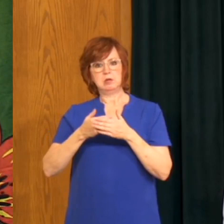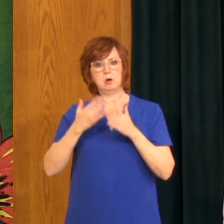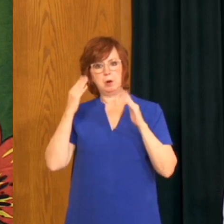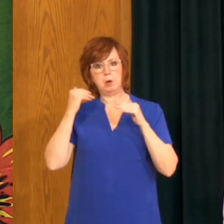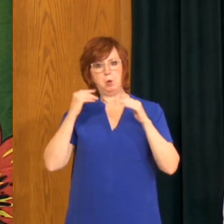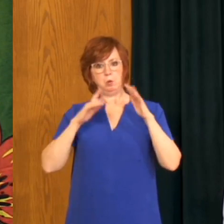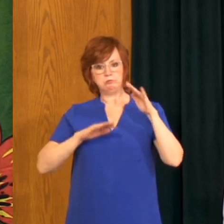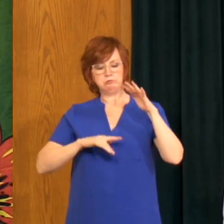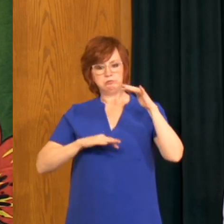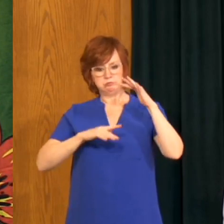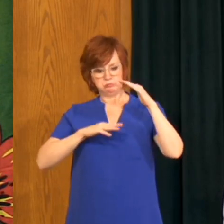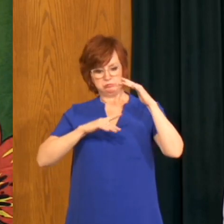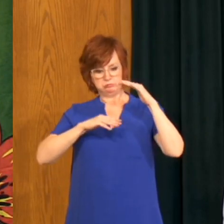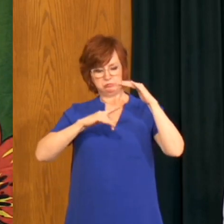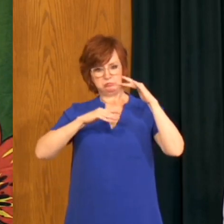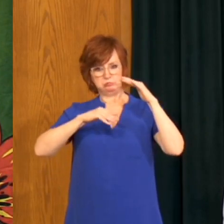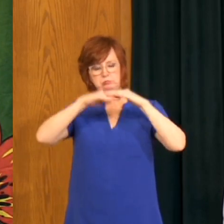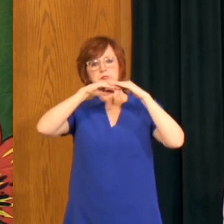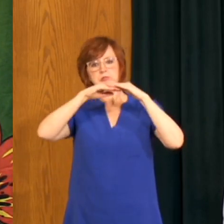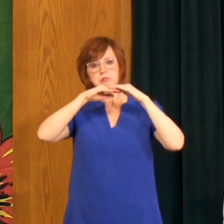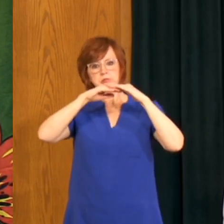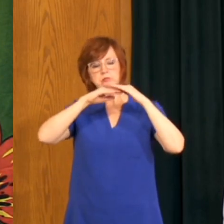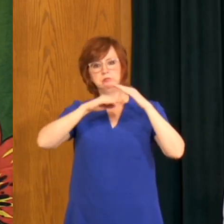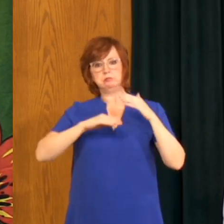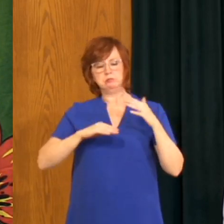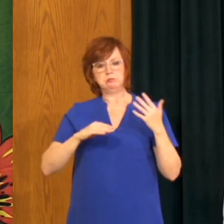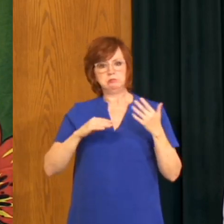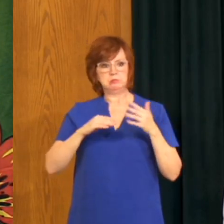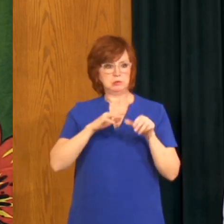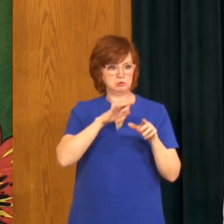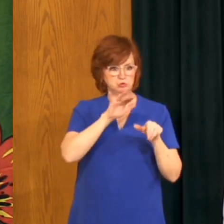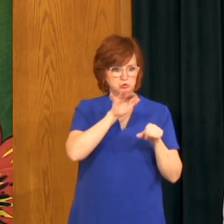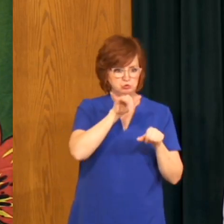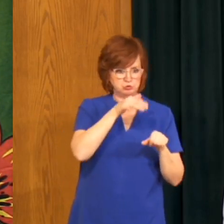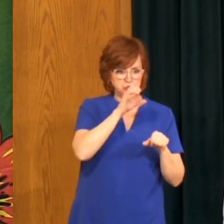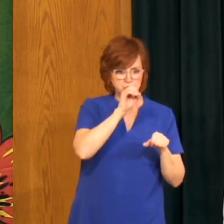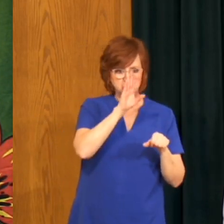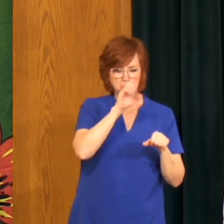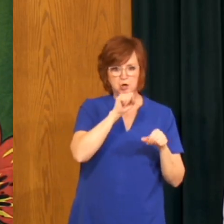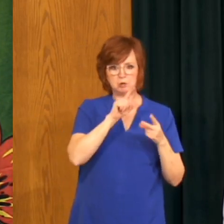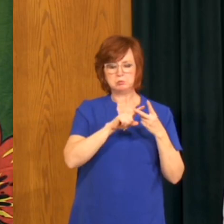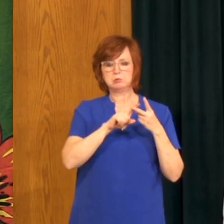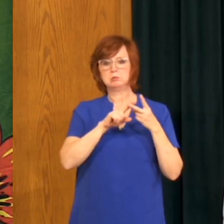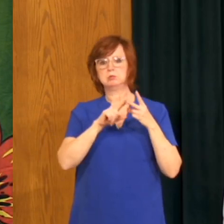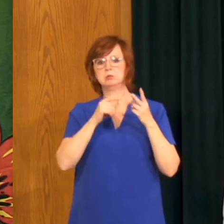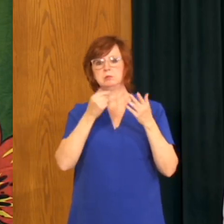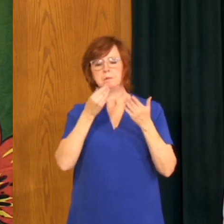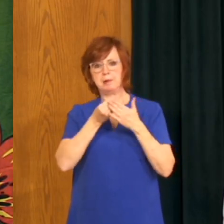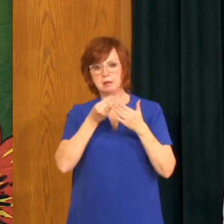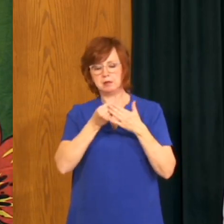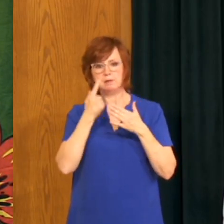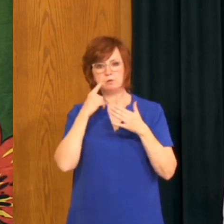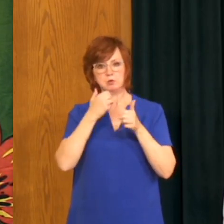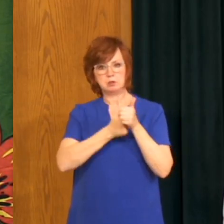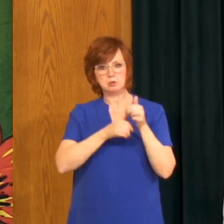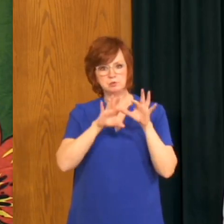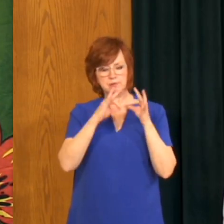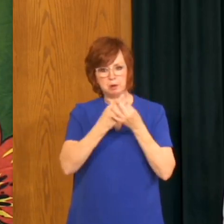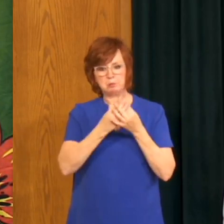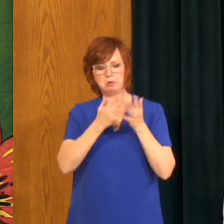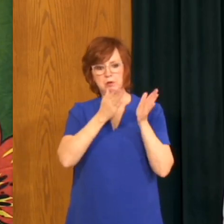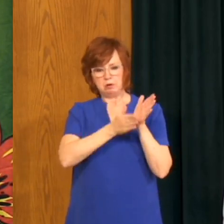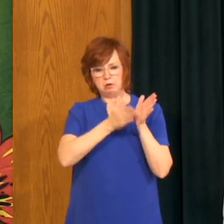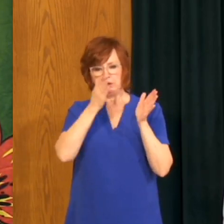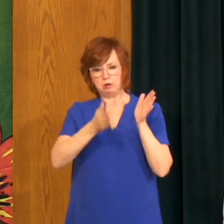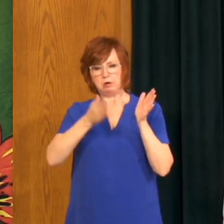were pre-COVID with respect to jobs, with respect to household family incomes, but we can very quickly get back on track to achieving the targets